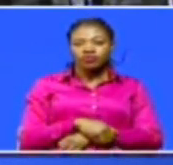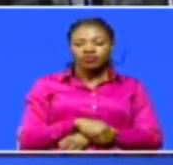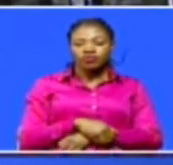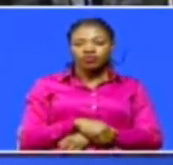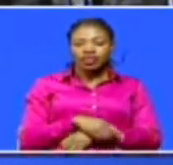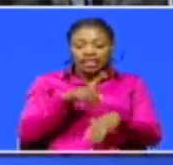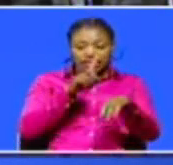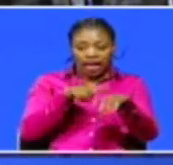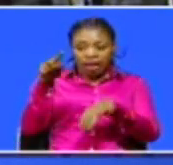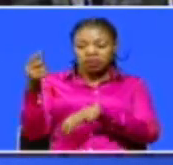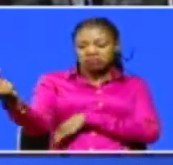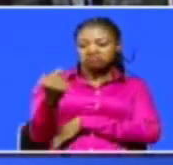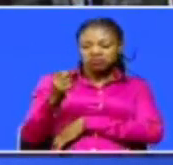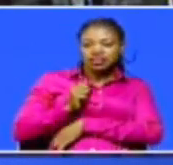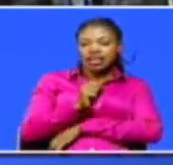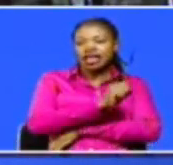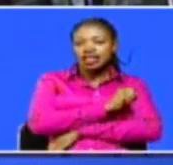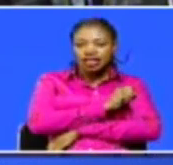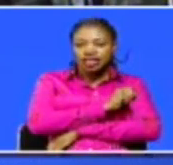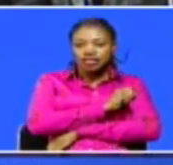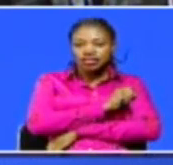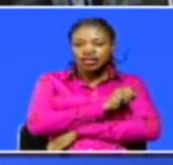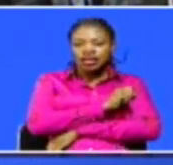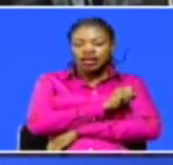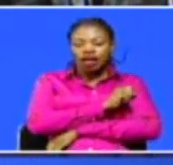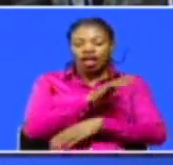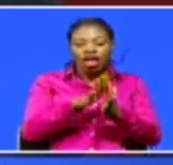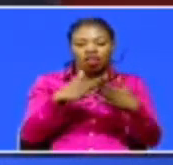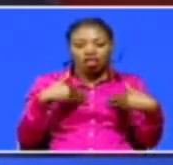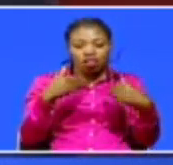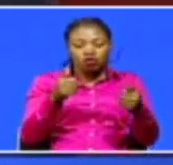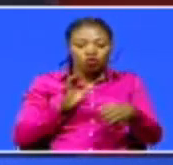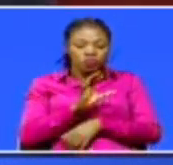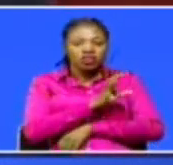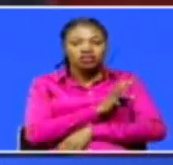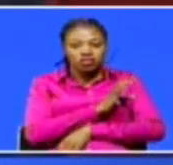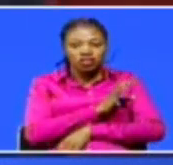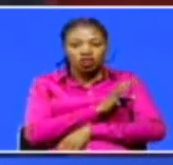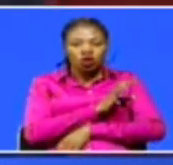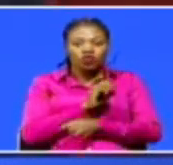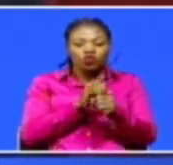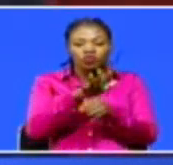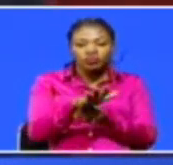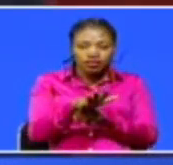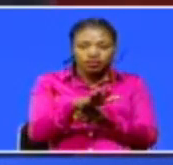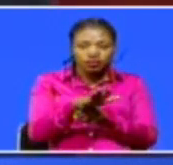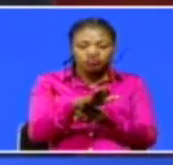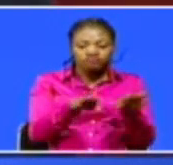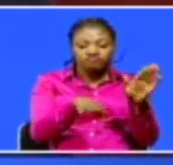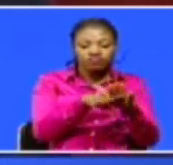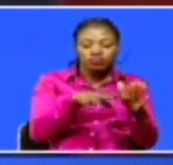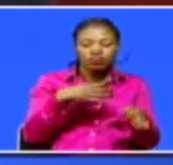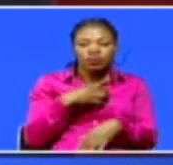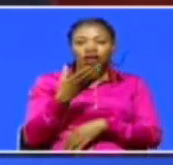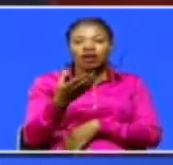When he appeared before the Senate Joint Health and Ad Hoc Committee on COVID-19 on Friday, suspended KEMSA CEO